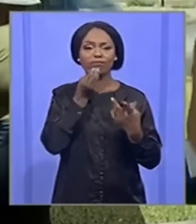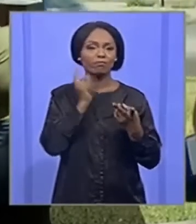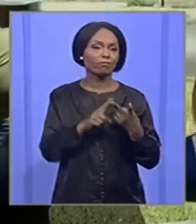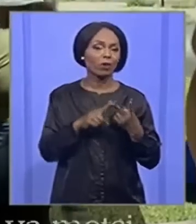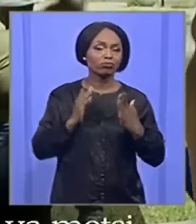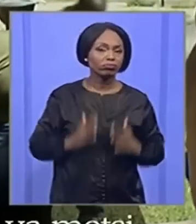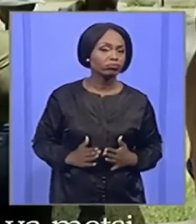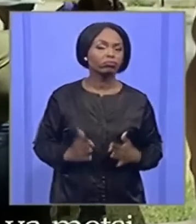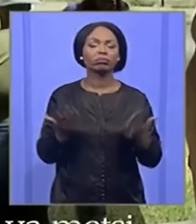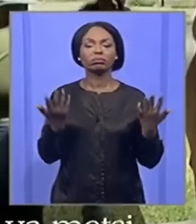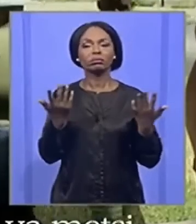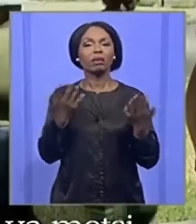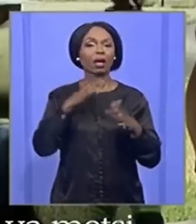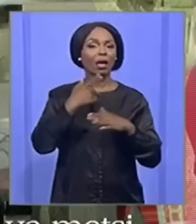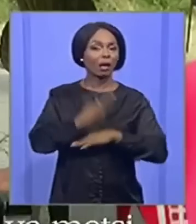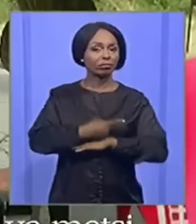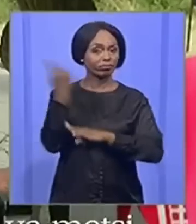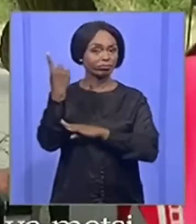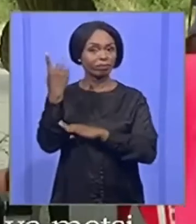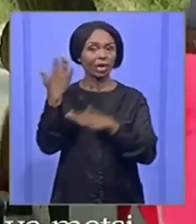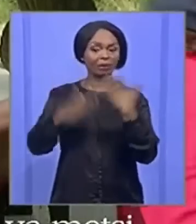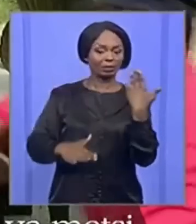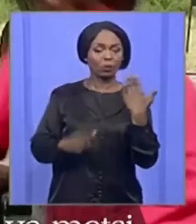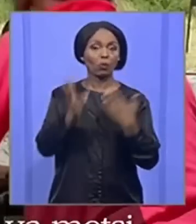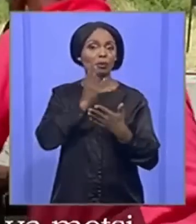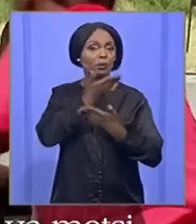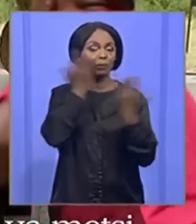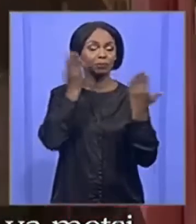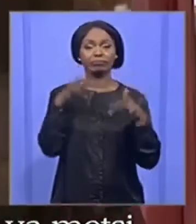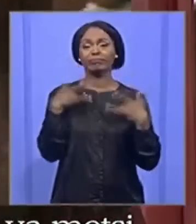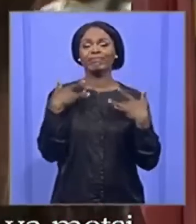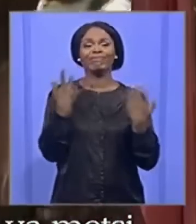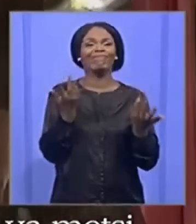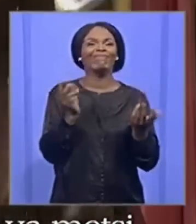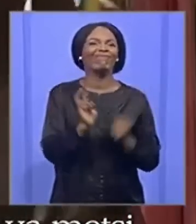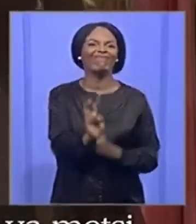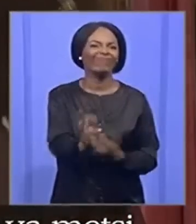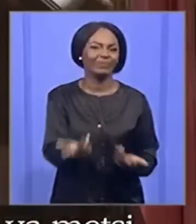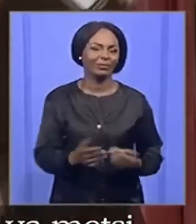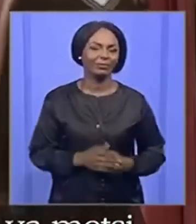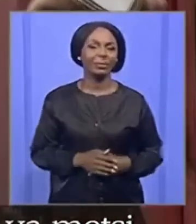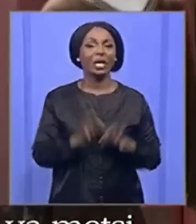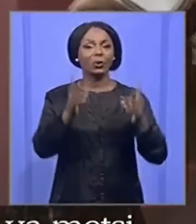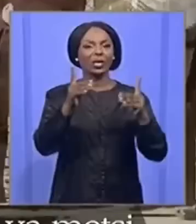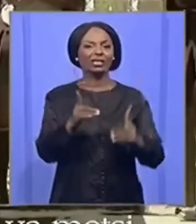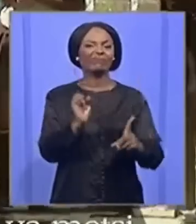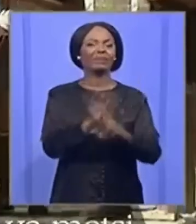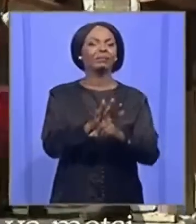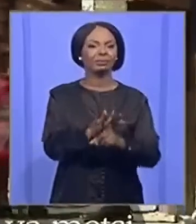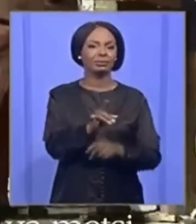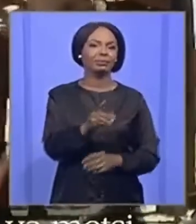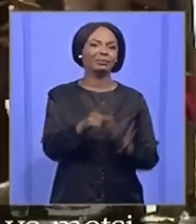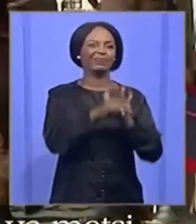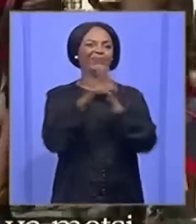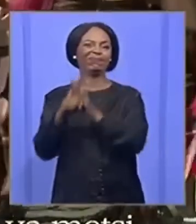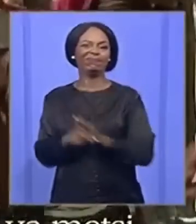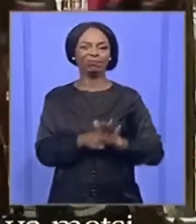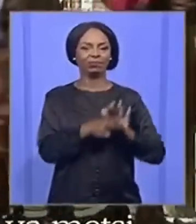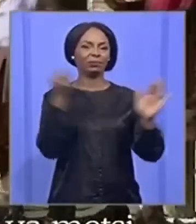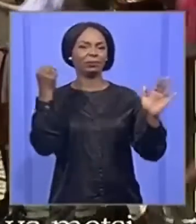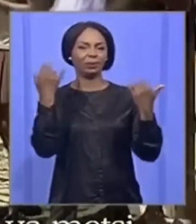body, and at the end of the day, if you don't have water, you don't survive. Dithuto di sitiseile mme barutwana ha ba qete letsatsi